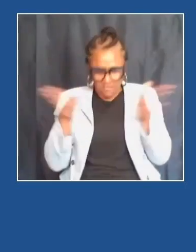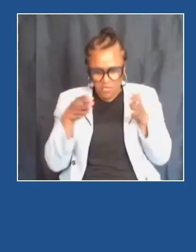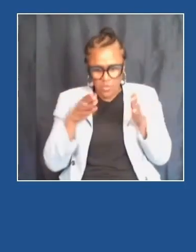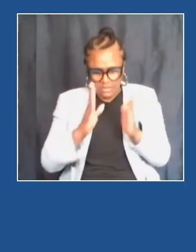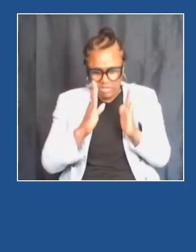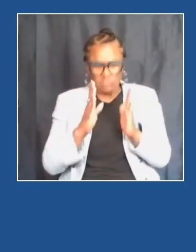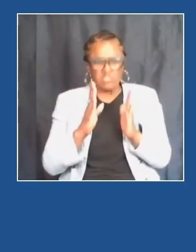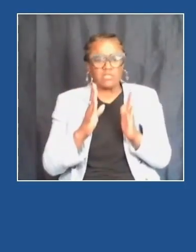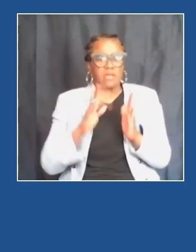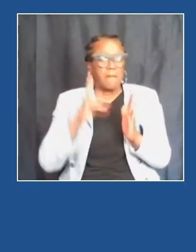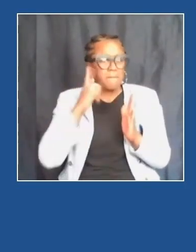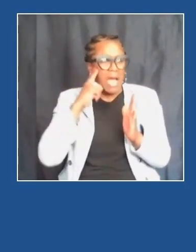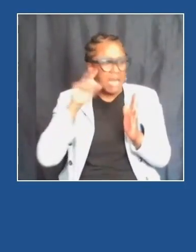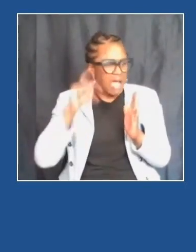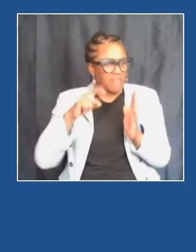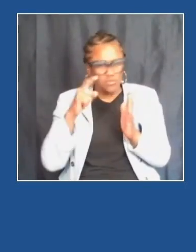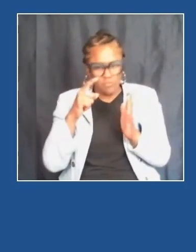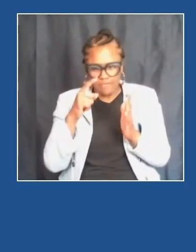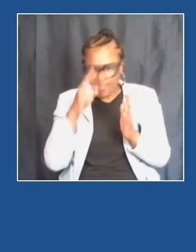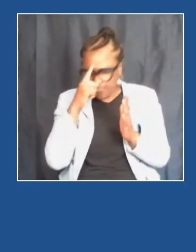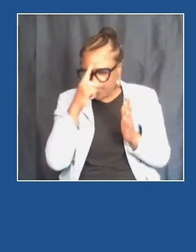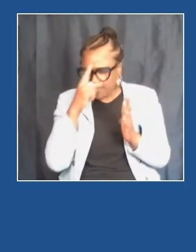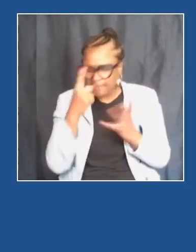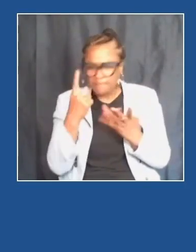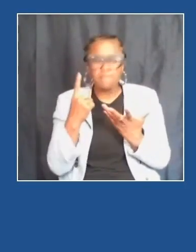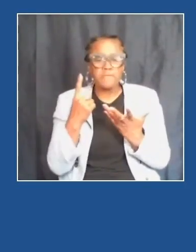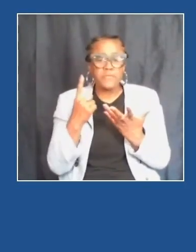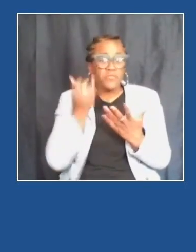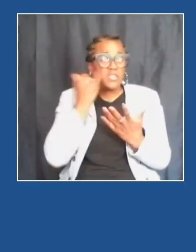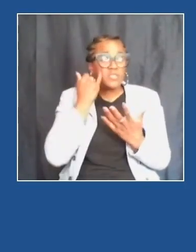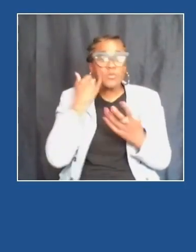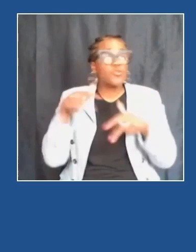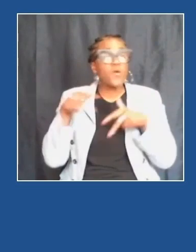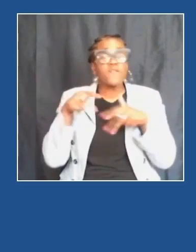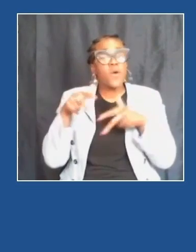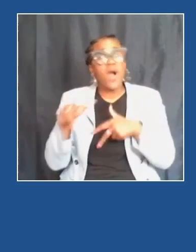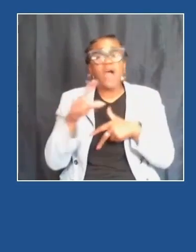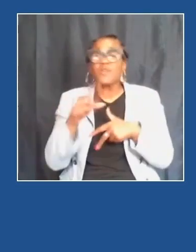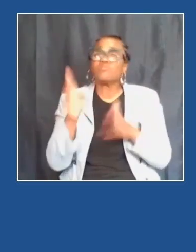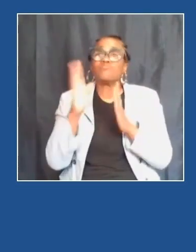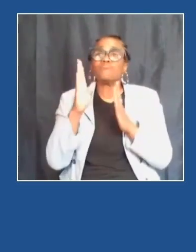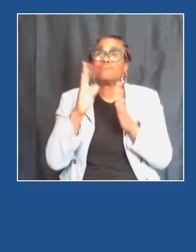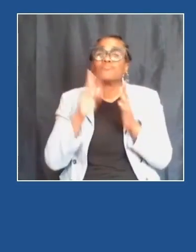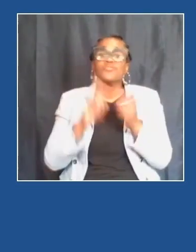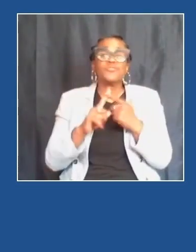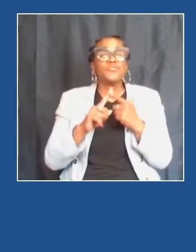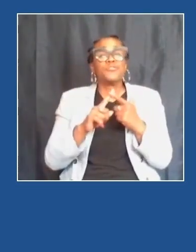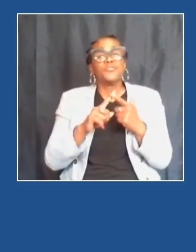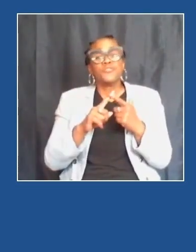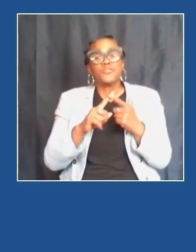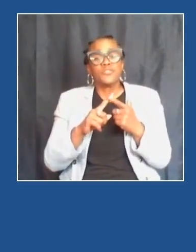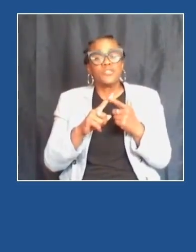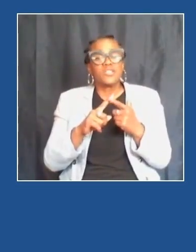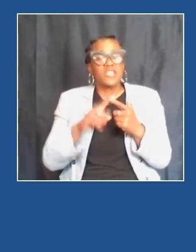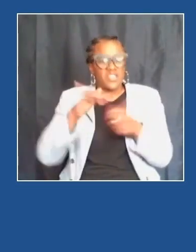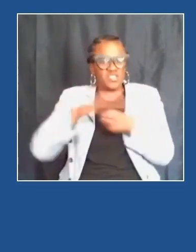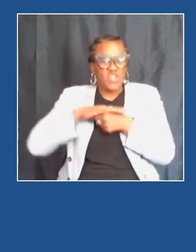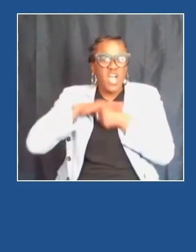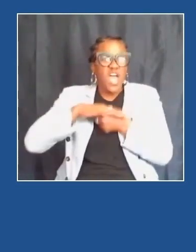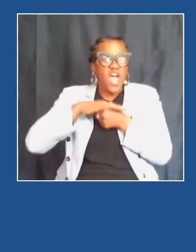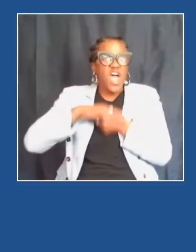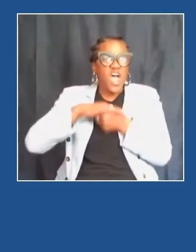our mind with us, right? Again, if you go for a walk and you're paying attention to churning over the stress of the